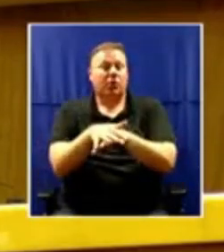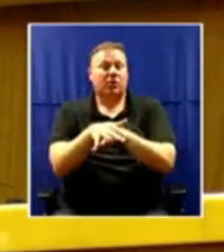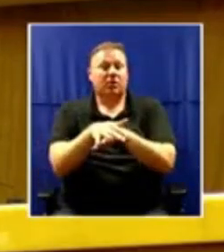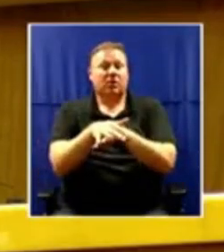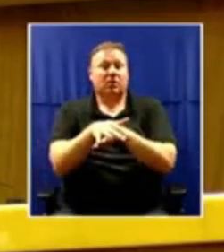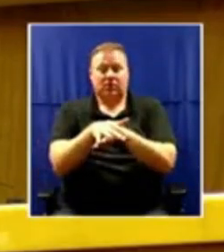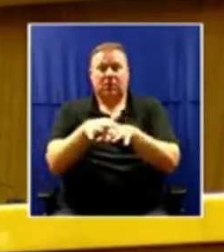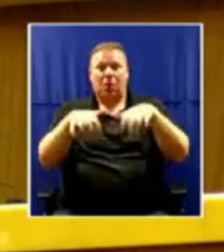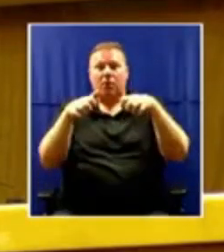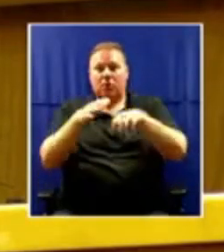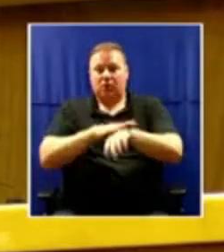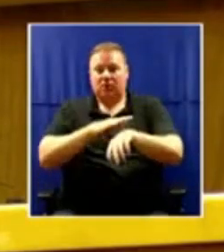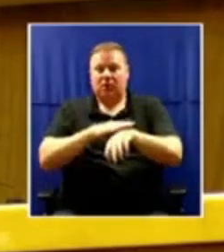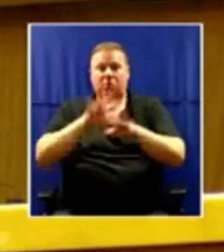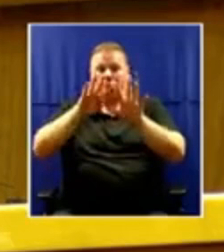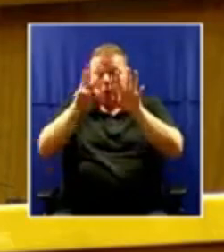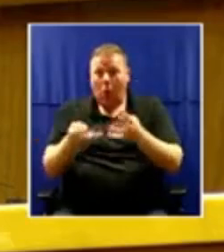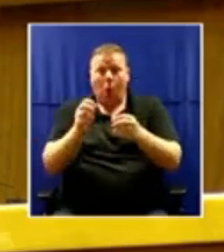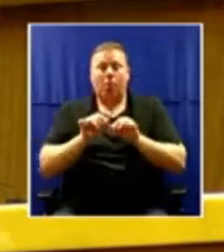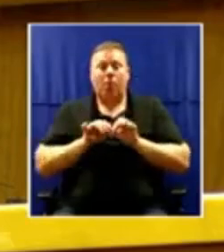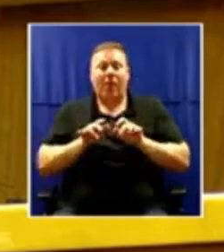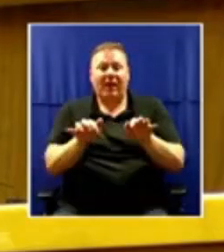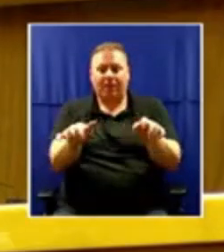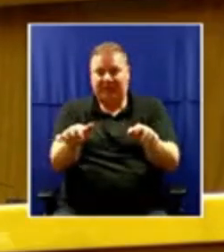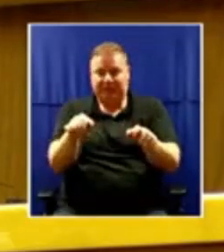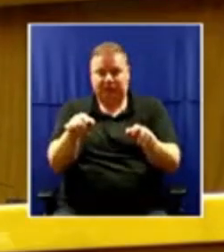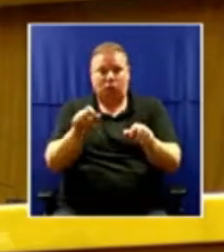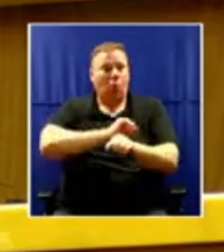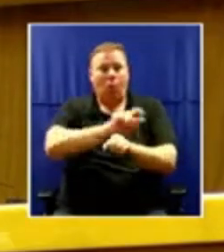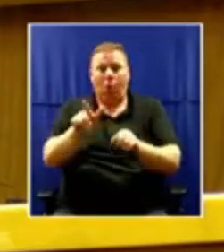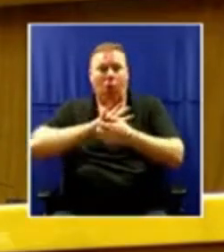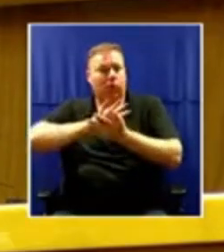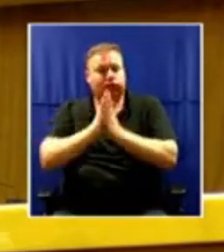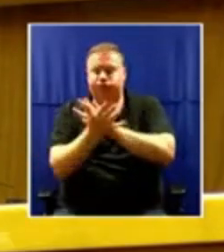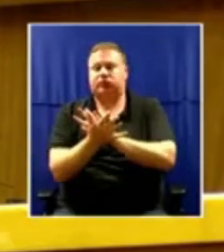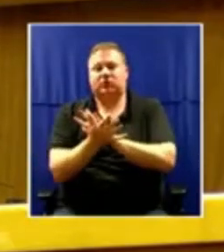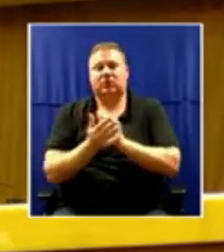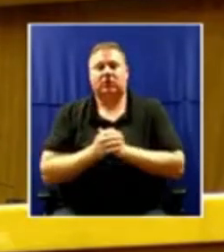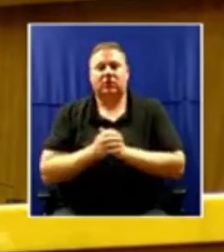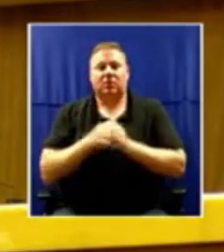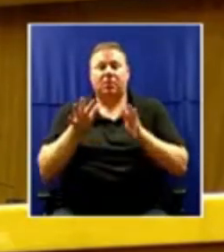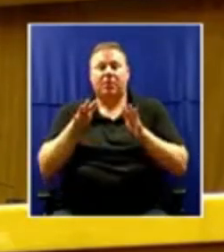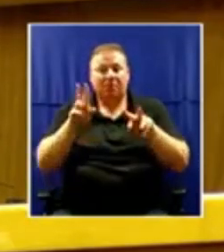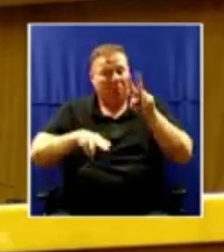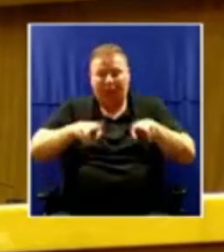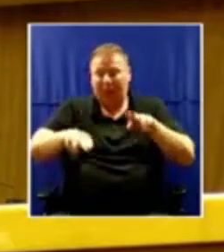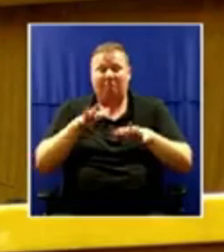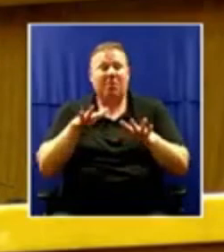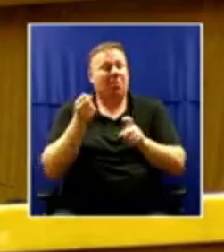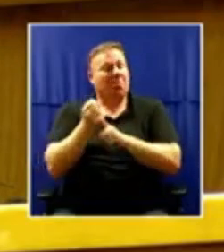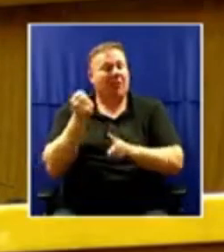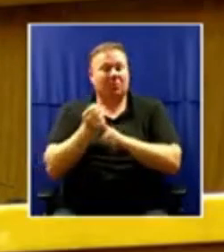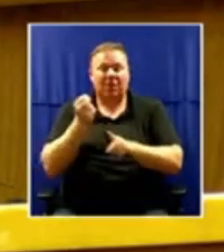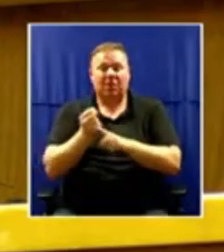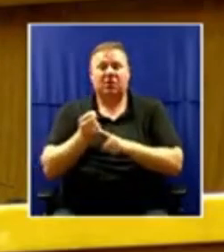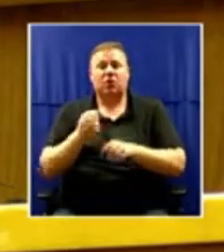that has affected us all. We remember those who have departed and those who continue to battle with the coronavirus. I pay my